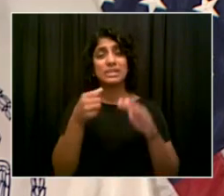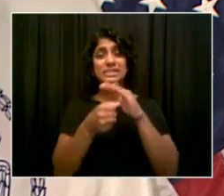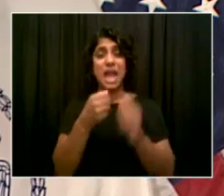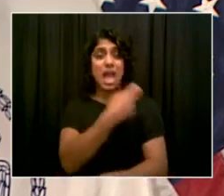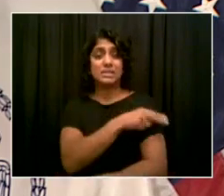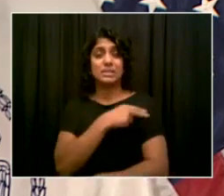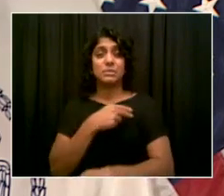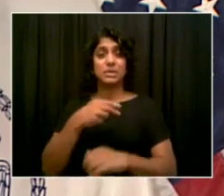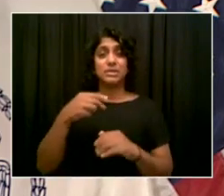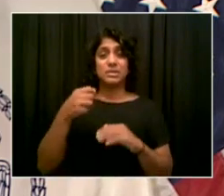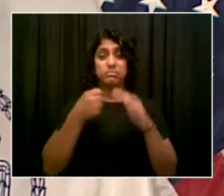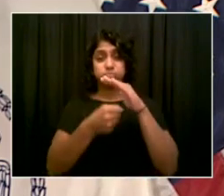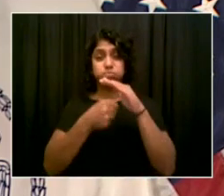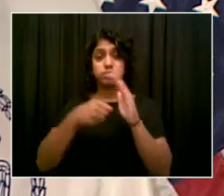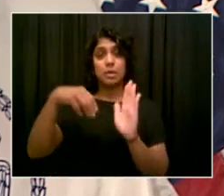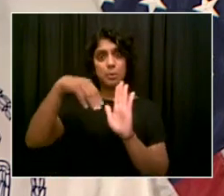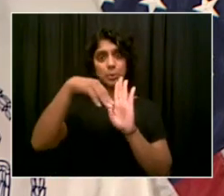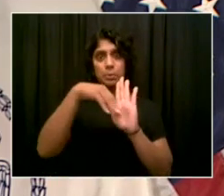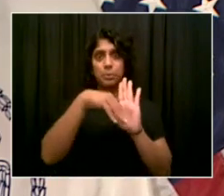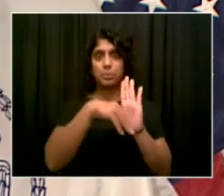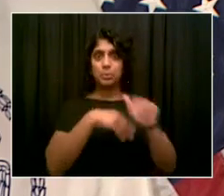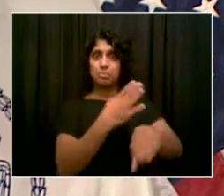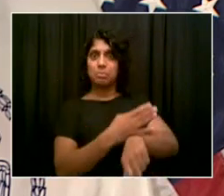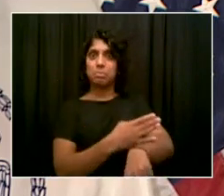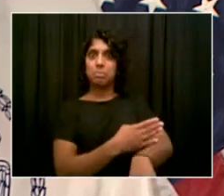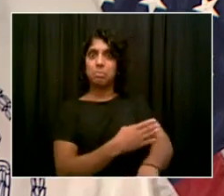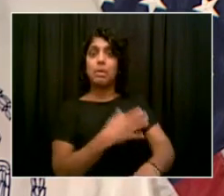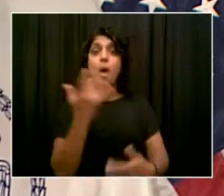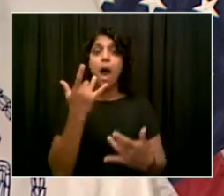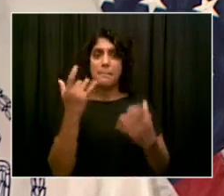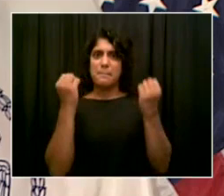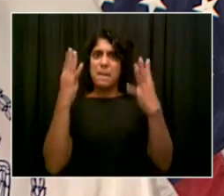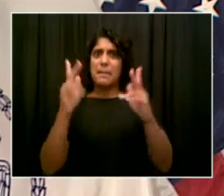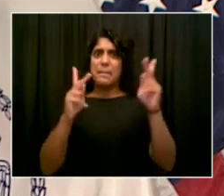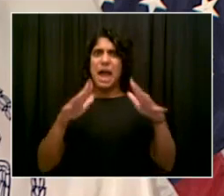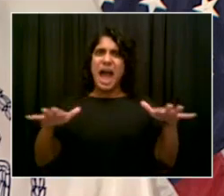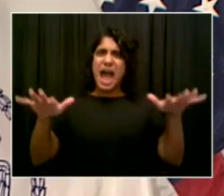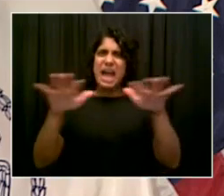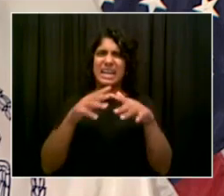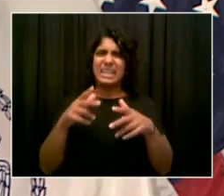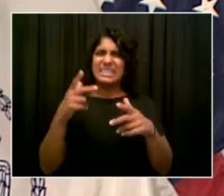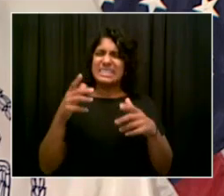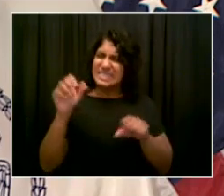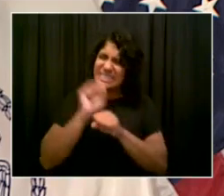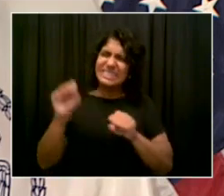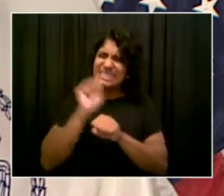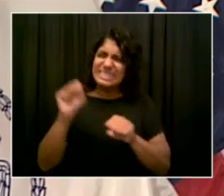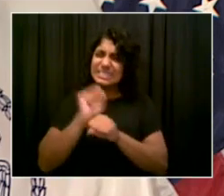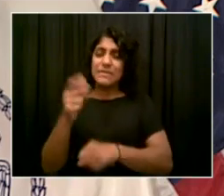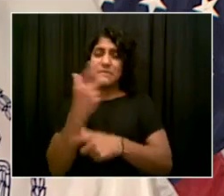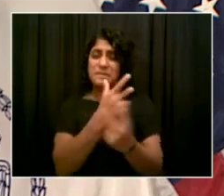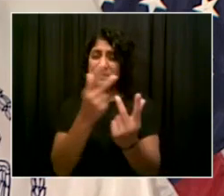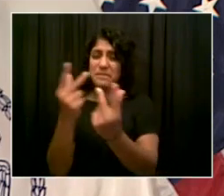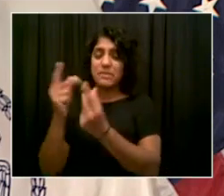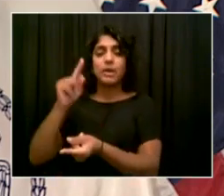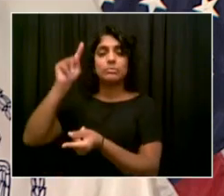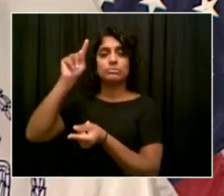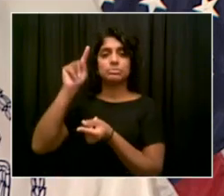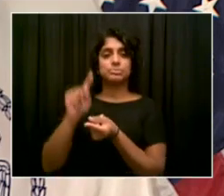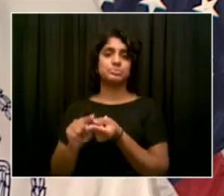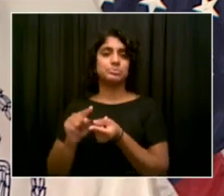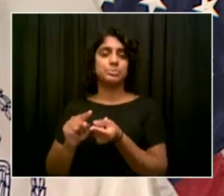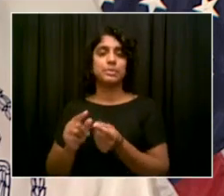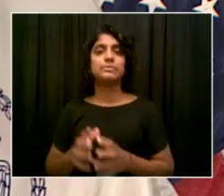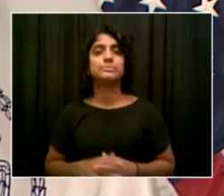the number one thing, that all this vaccination has worked. But we're watching the data really carefully.